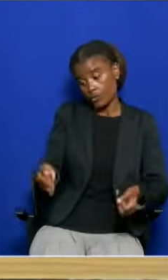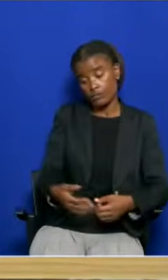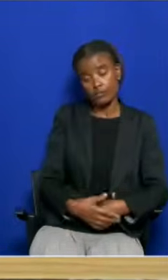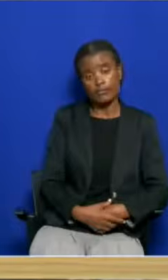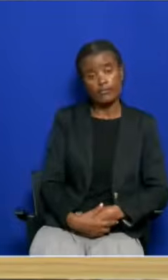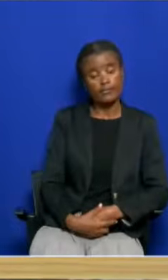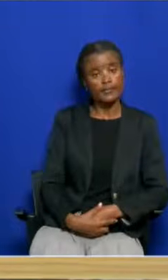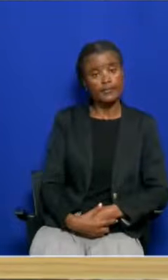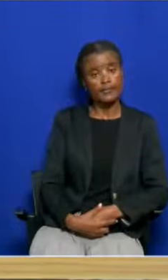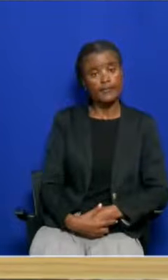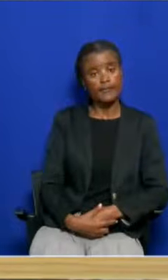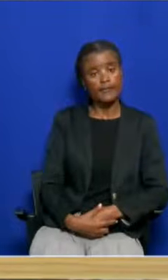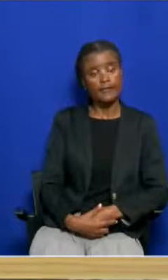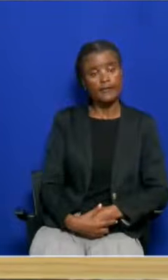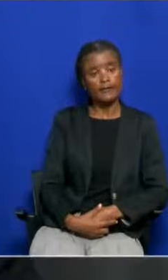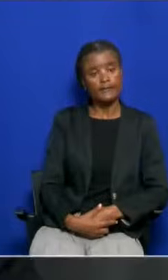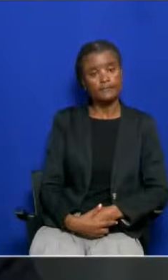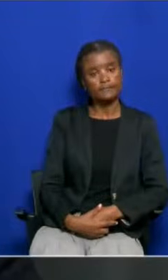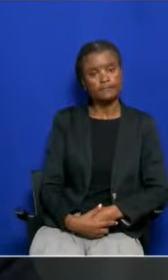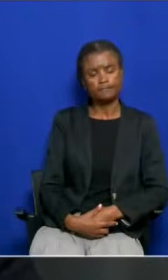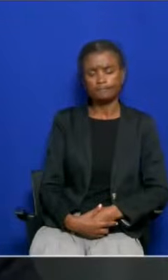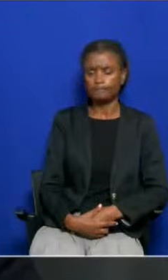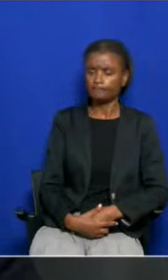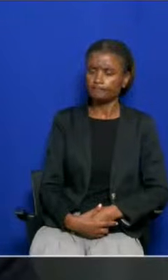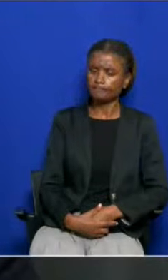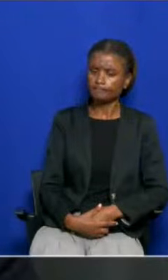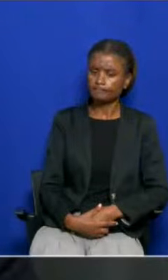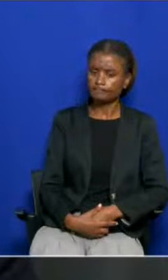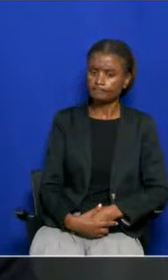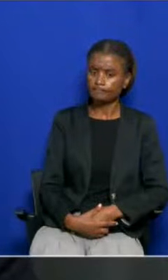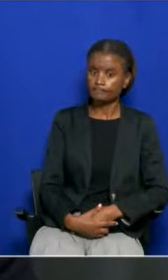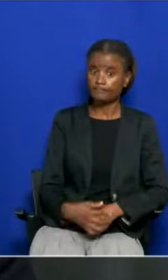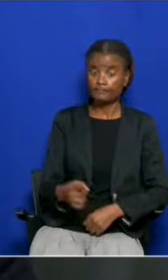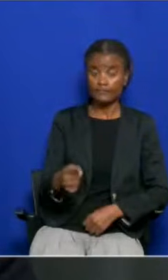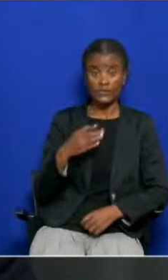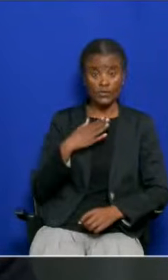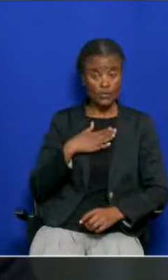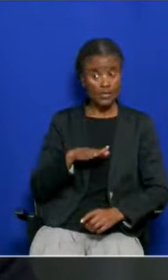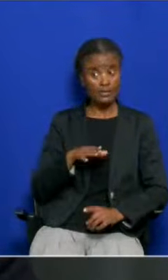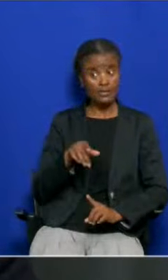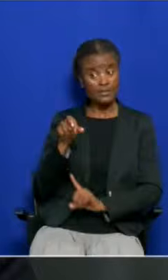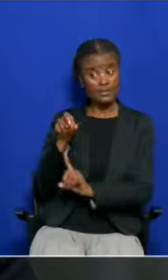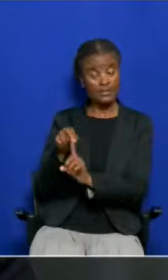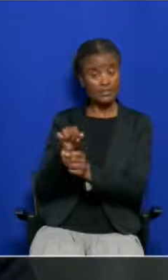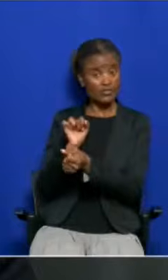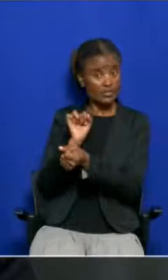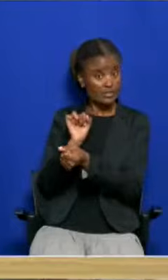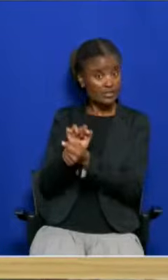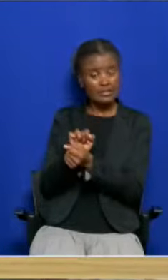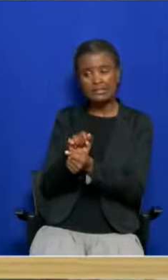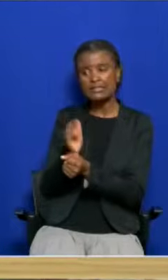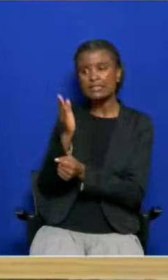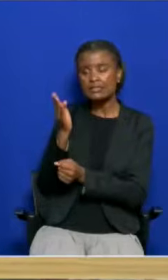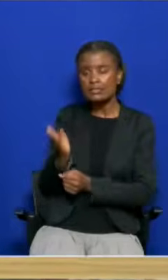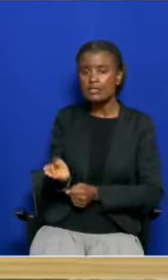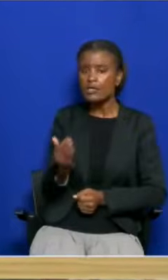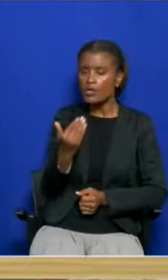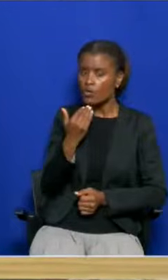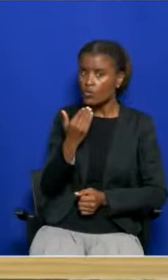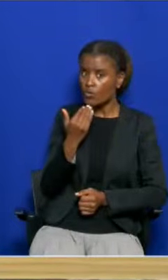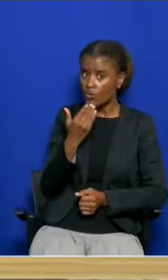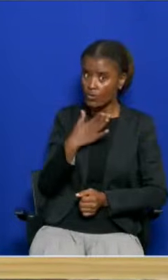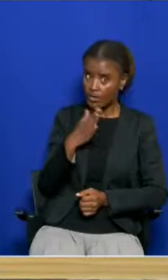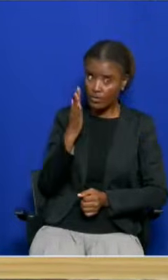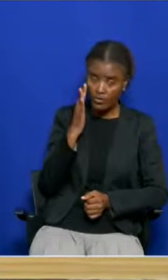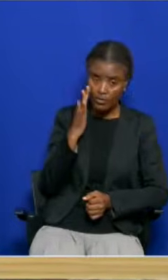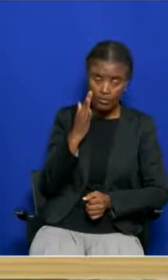Did he want the identity of the arrested person? Did he want to know the identity of the arrested person? He just said, can I